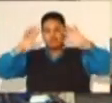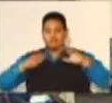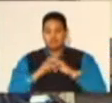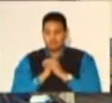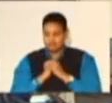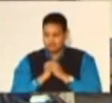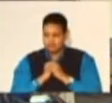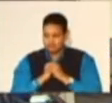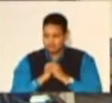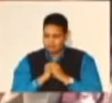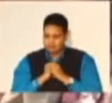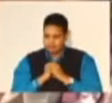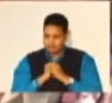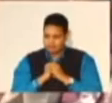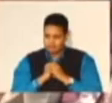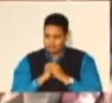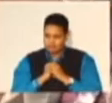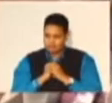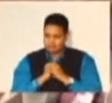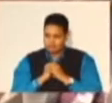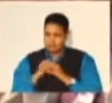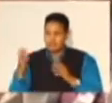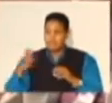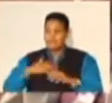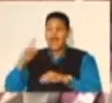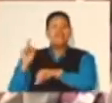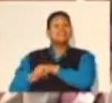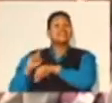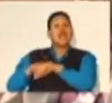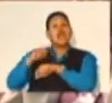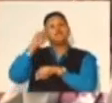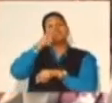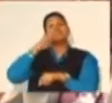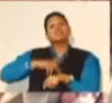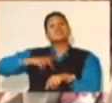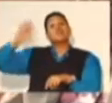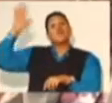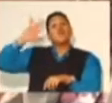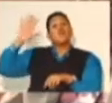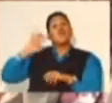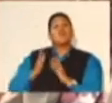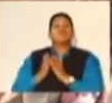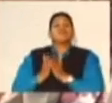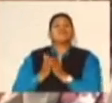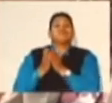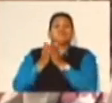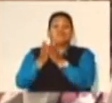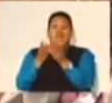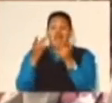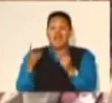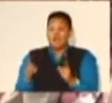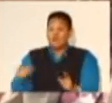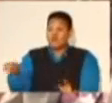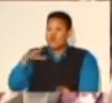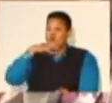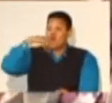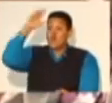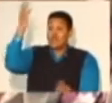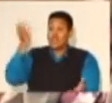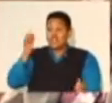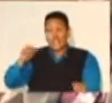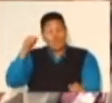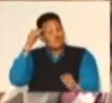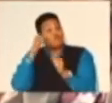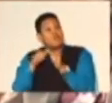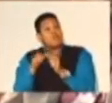Before my time, Kingston was a destination for cruise ships. Those who old enough in this house will remember